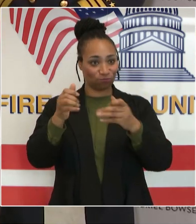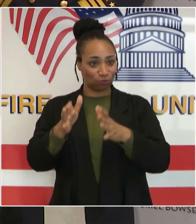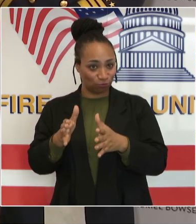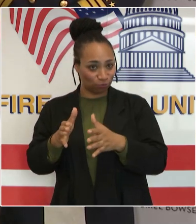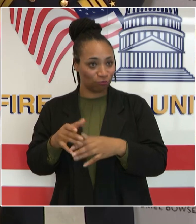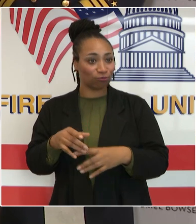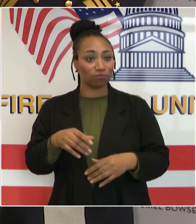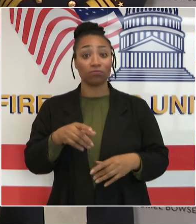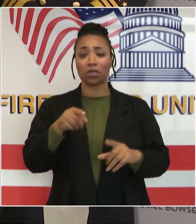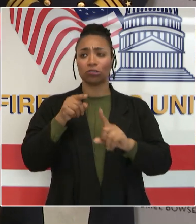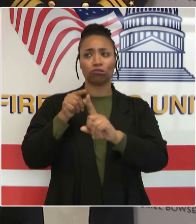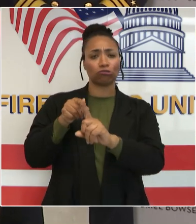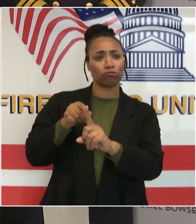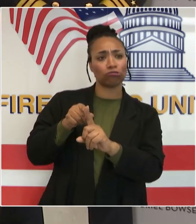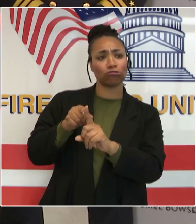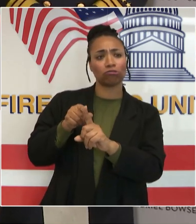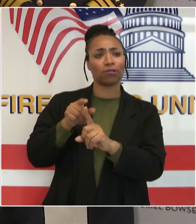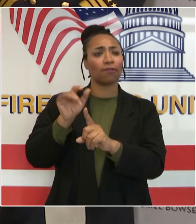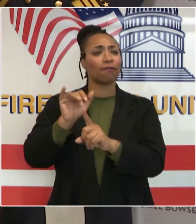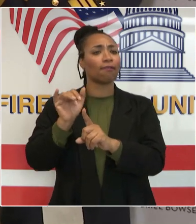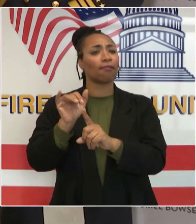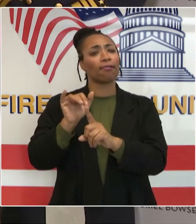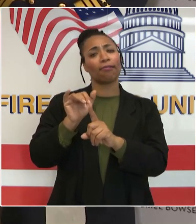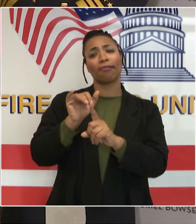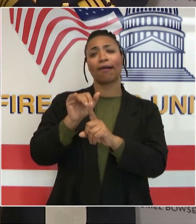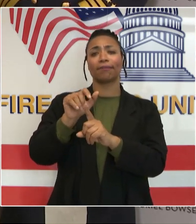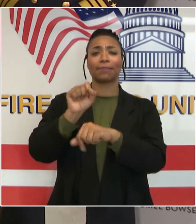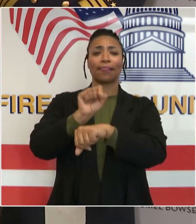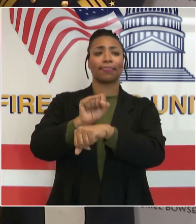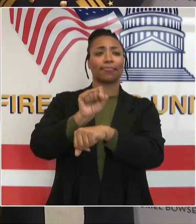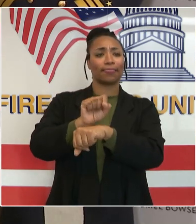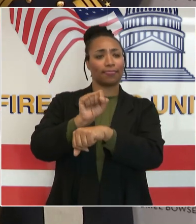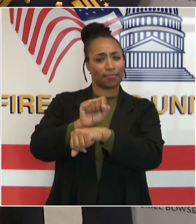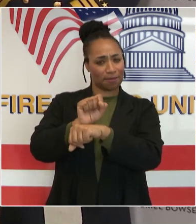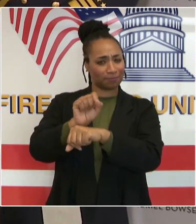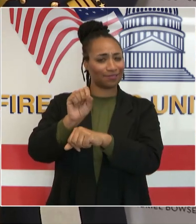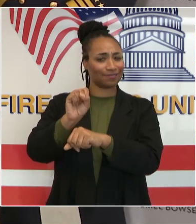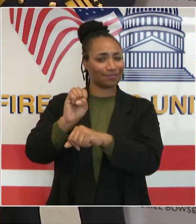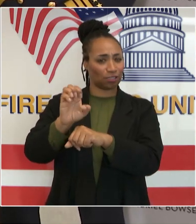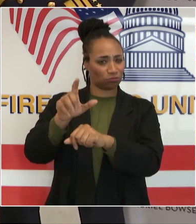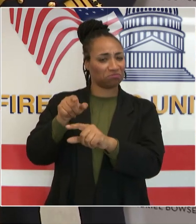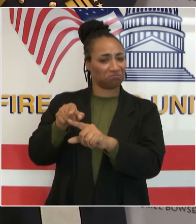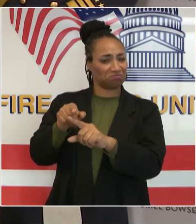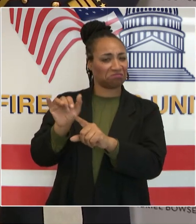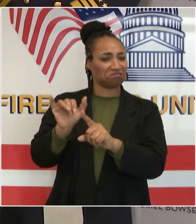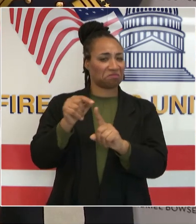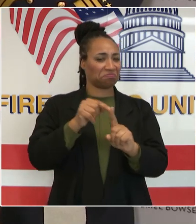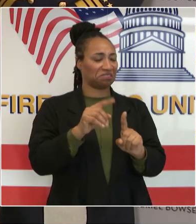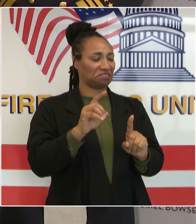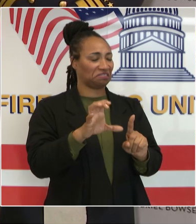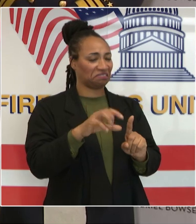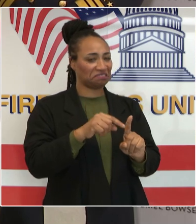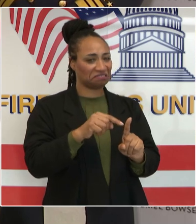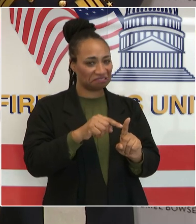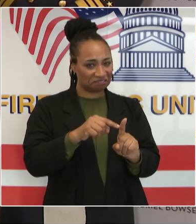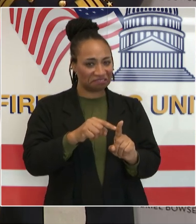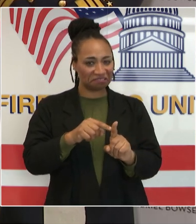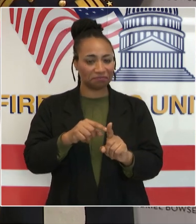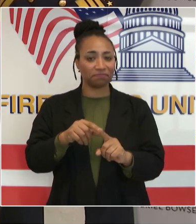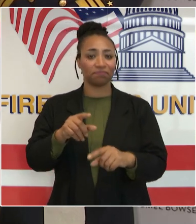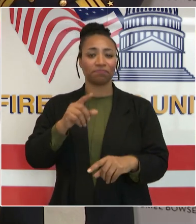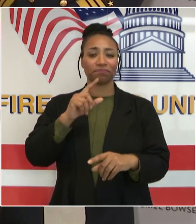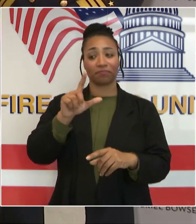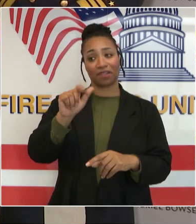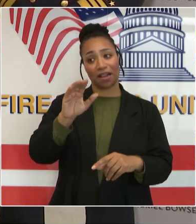Secretary, and so we want to recognize her for her great work. Dr. Ayanna Bennett, who is the